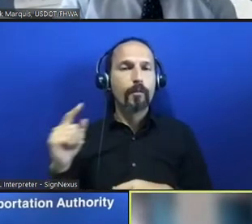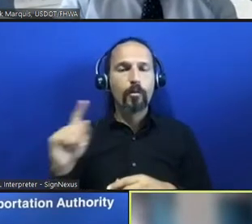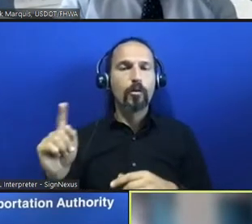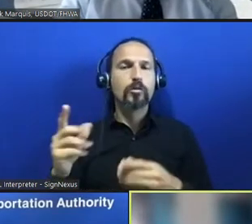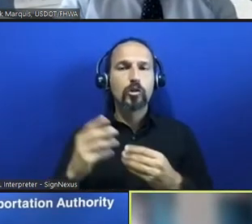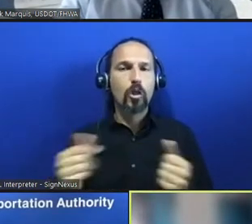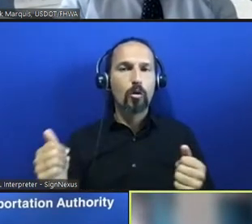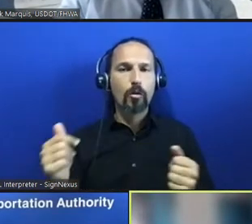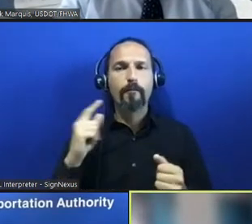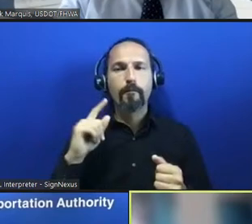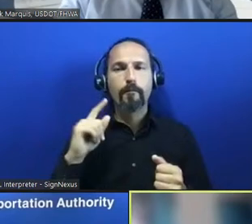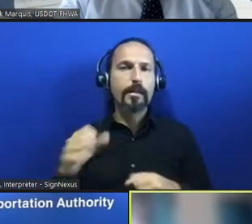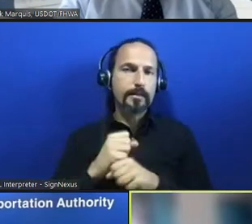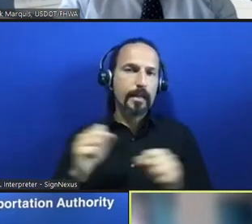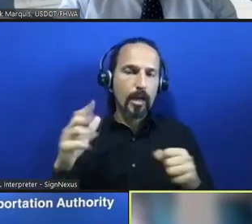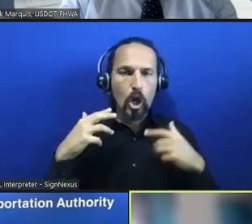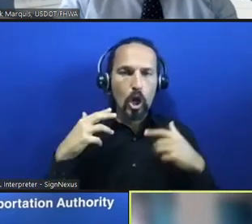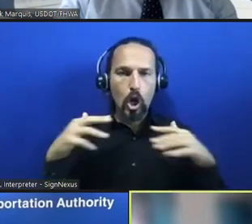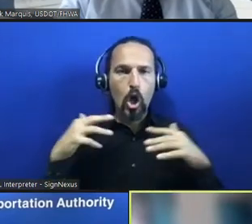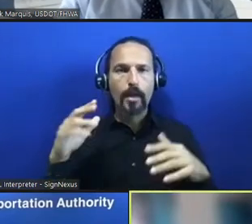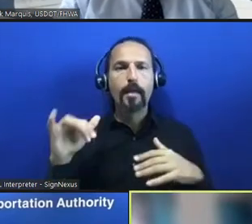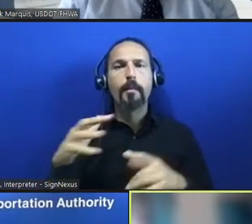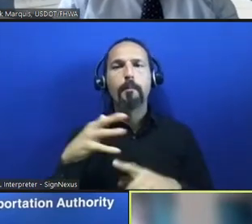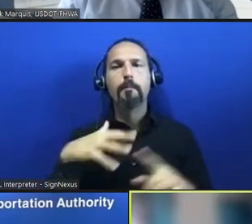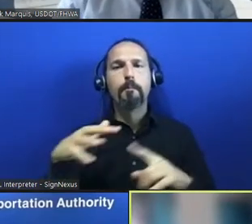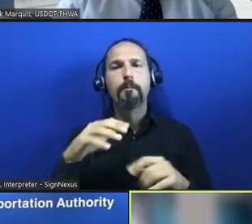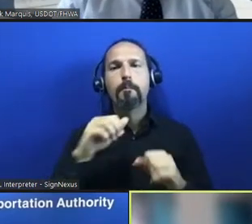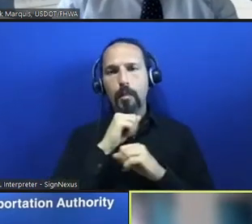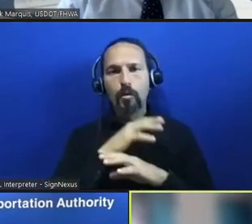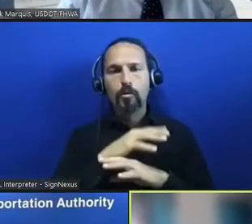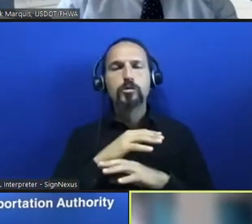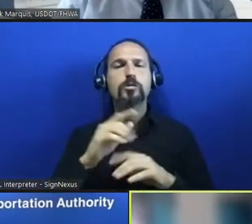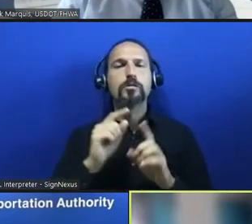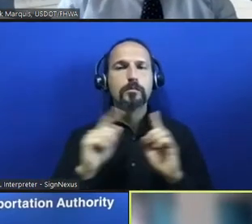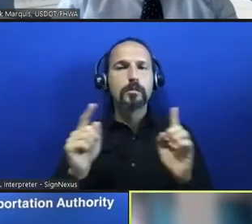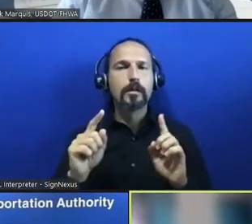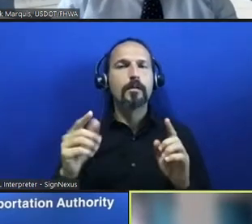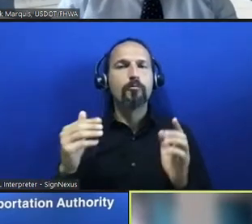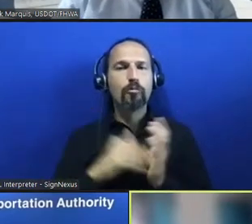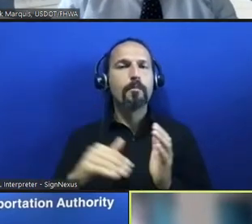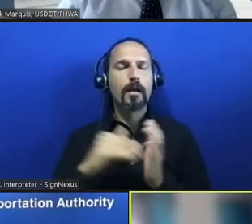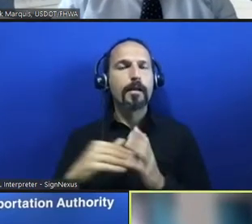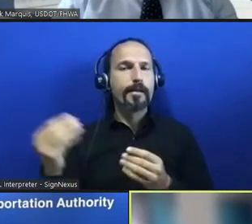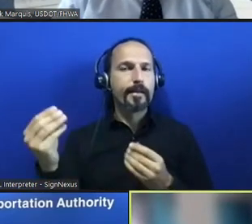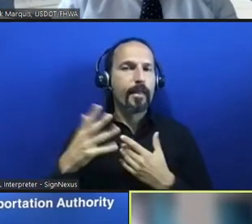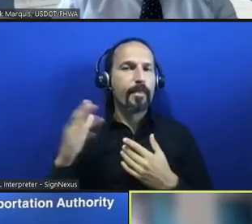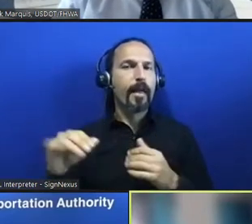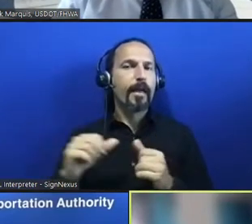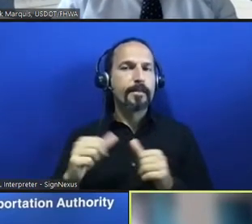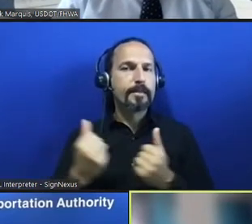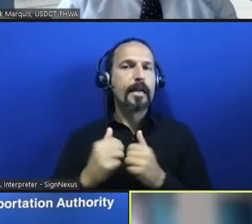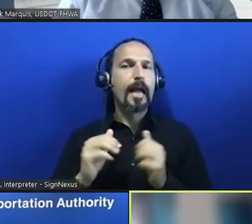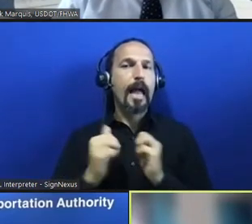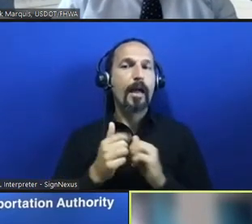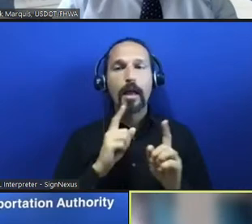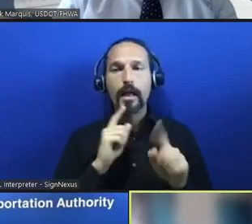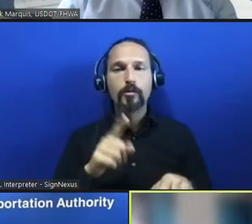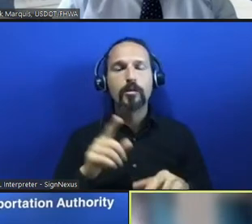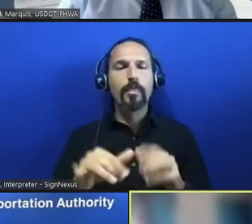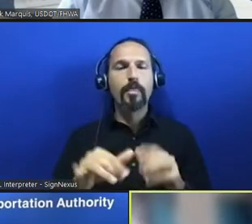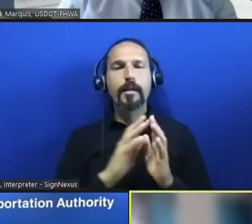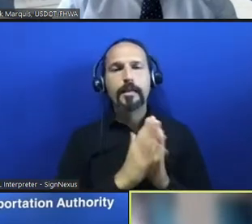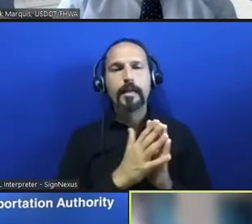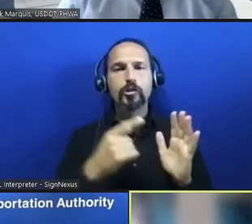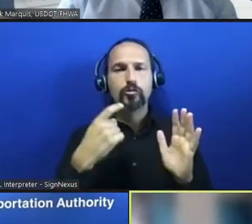to mitigate the safety noise and pollution issues we face but we've repeatedly been told by the agency that the only answer is congestion